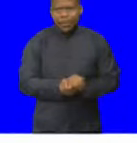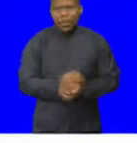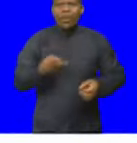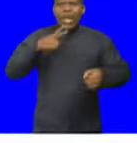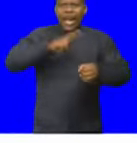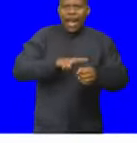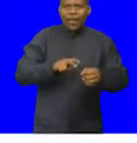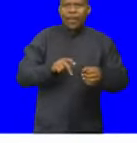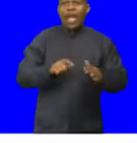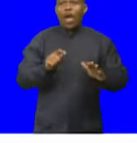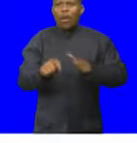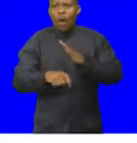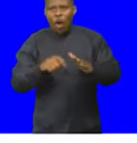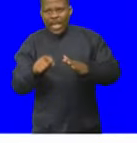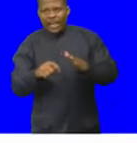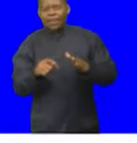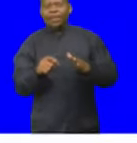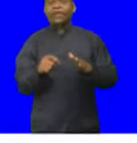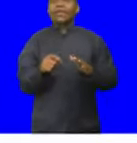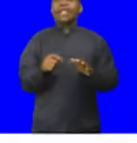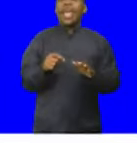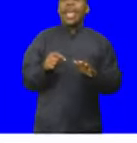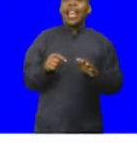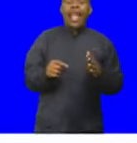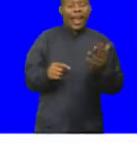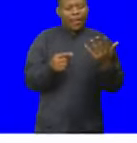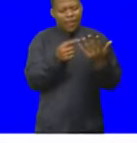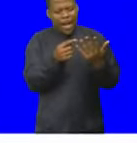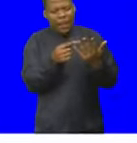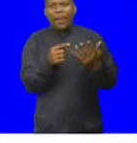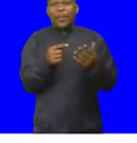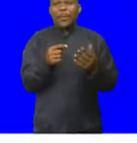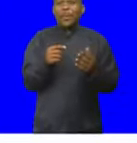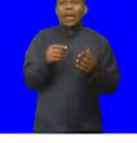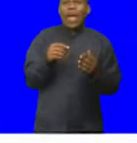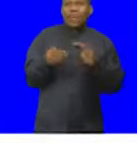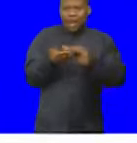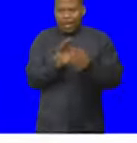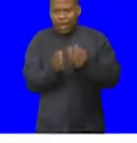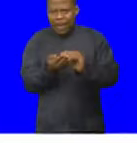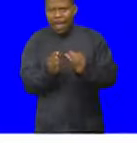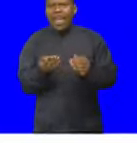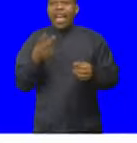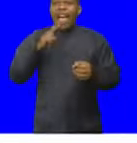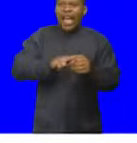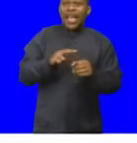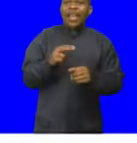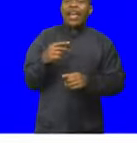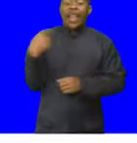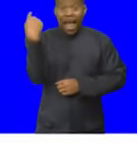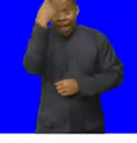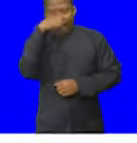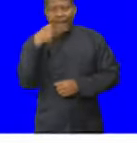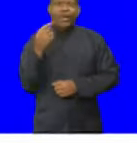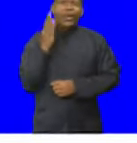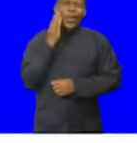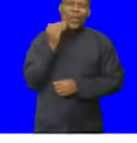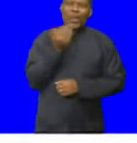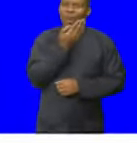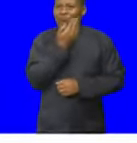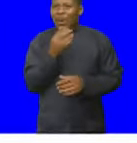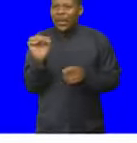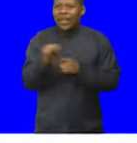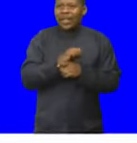yetingalo yabobo nails and pedicures nabo-facial. Bantu labasha bona bathi lolu sito bayaludzinga ngobe kude kahle